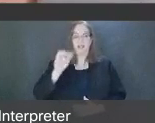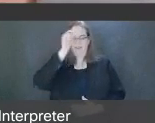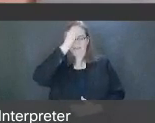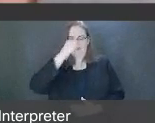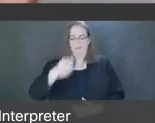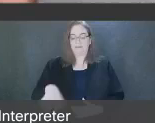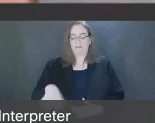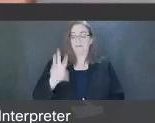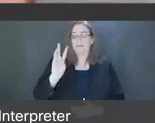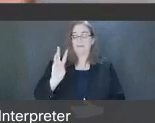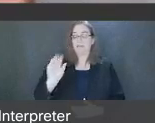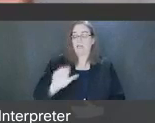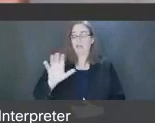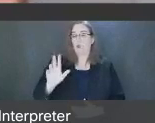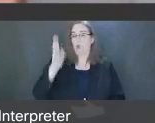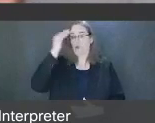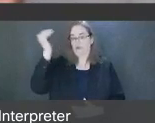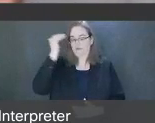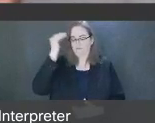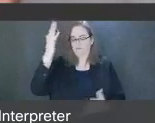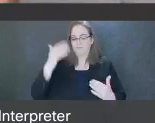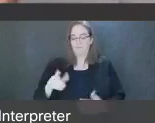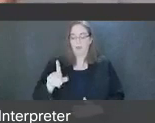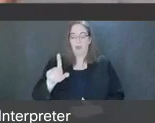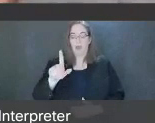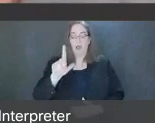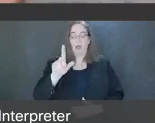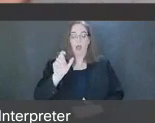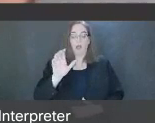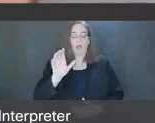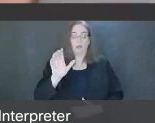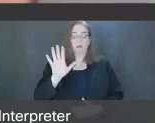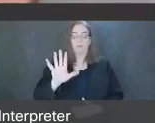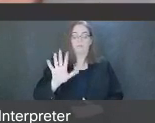Korean, 152 African American or Black,